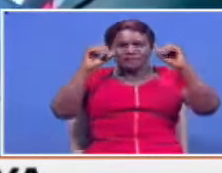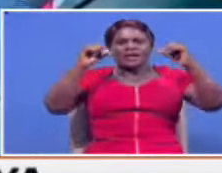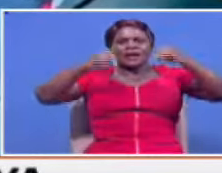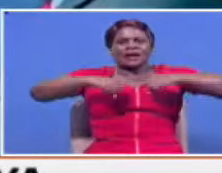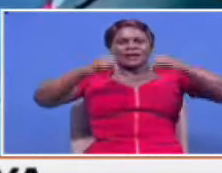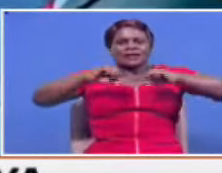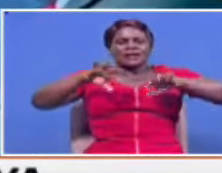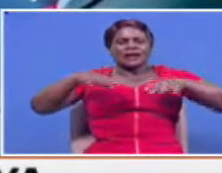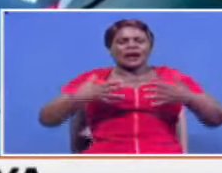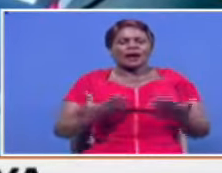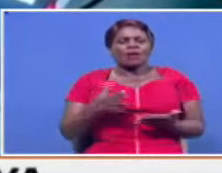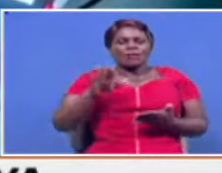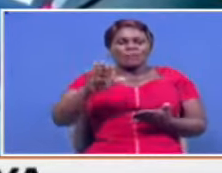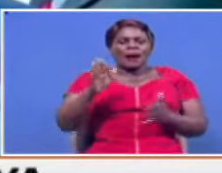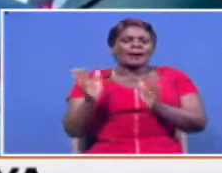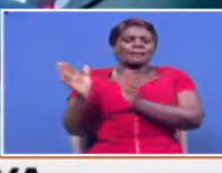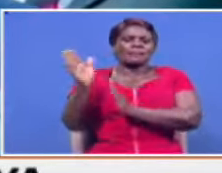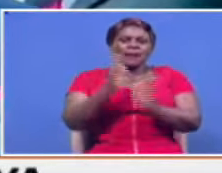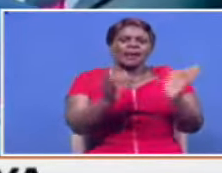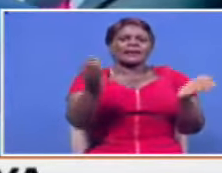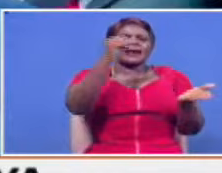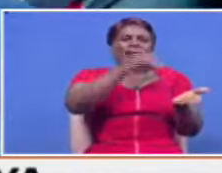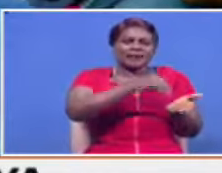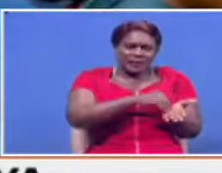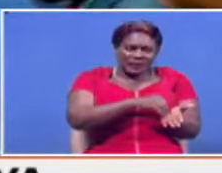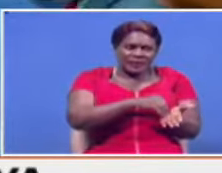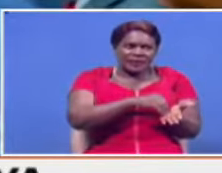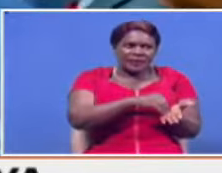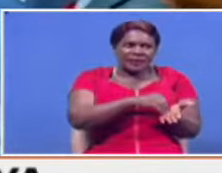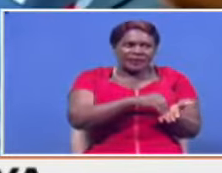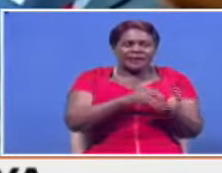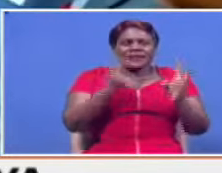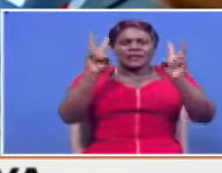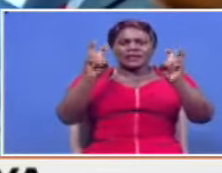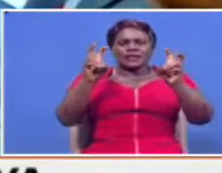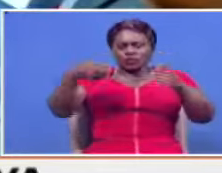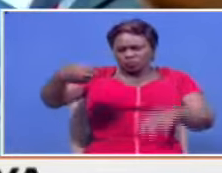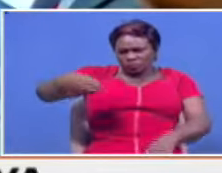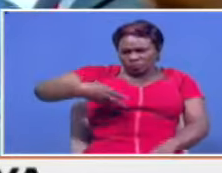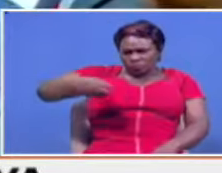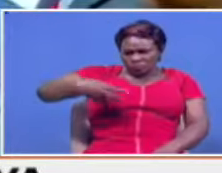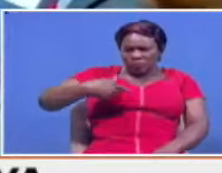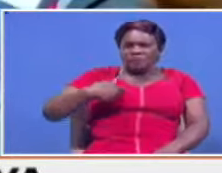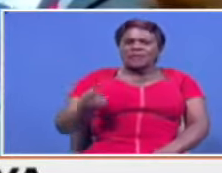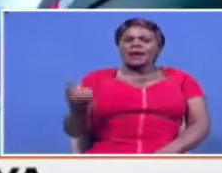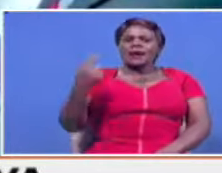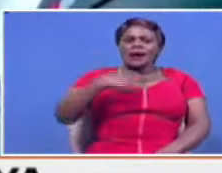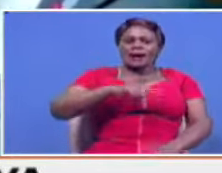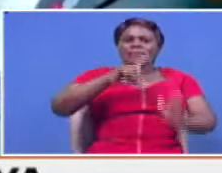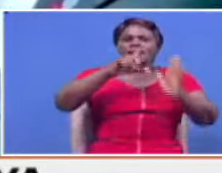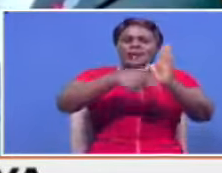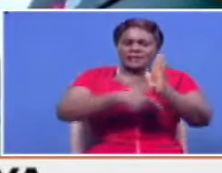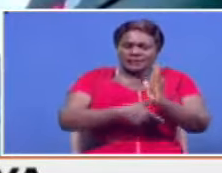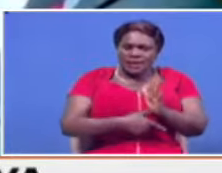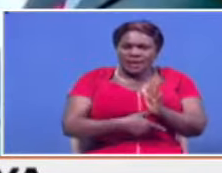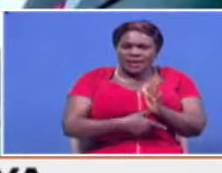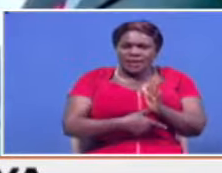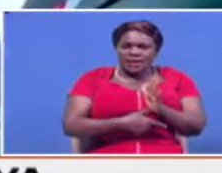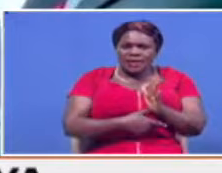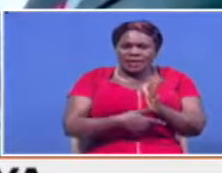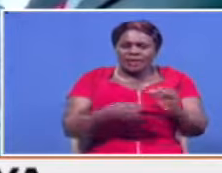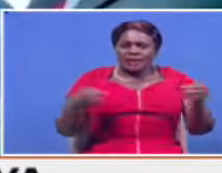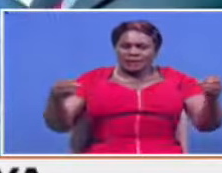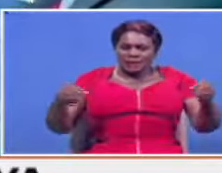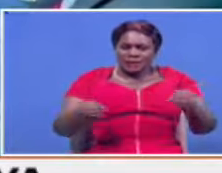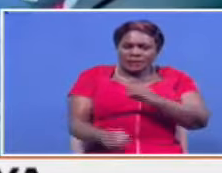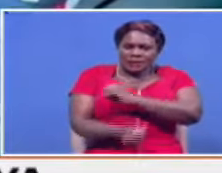that they will avail the issues to me so that I can come later to